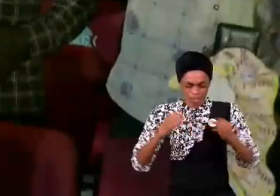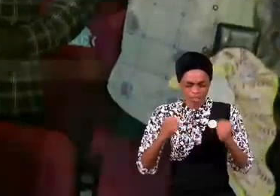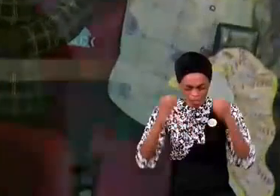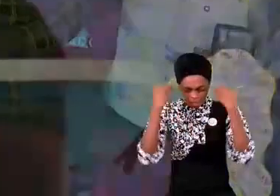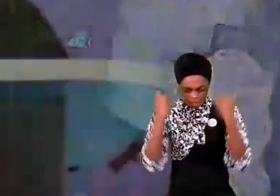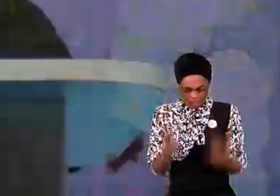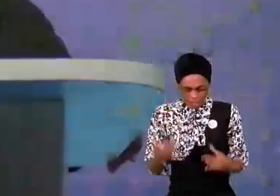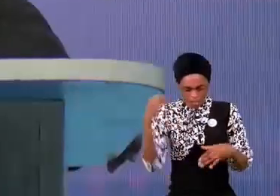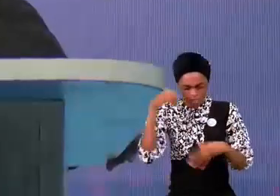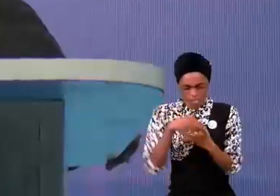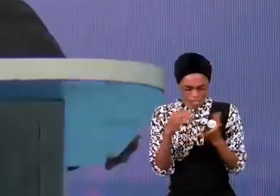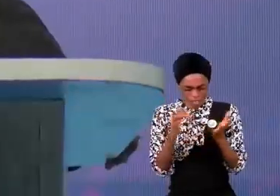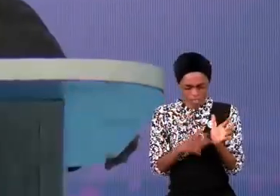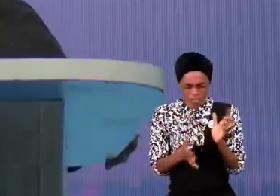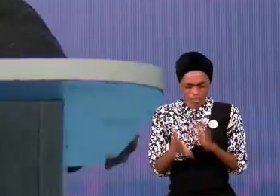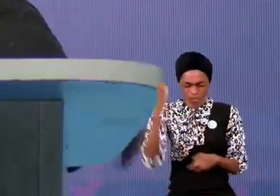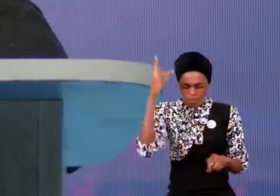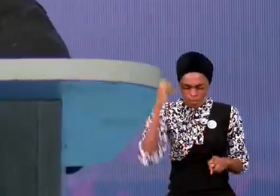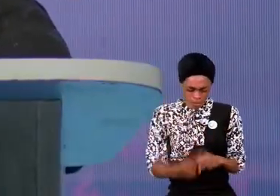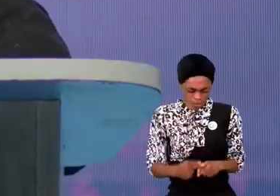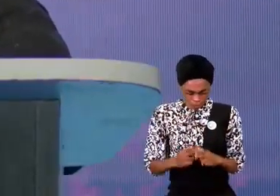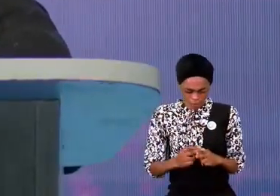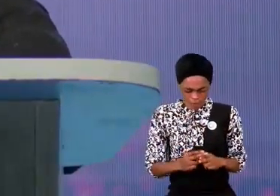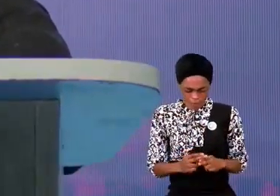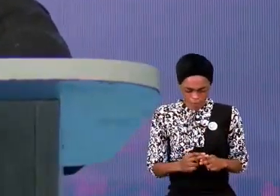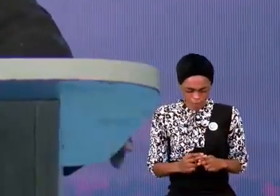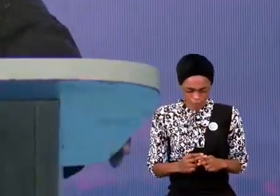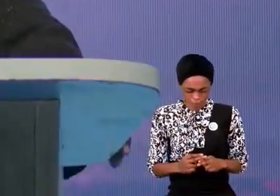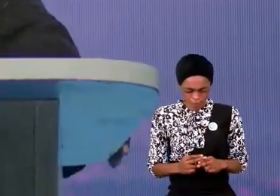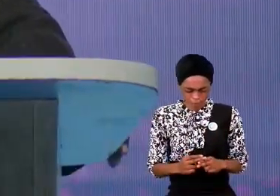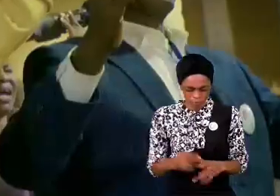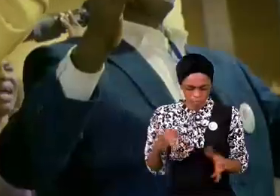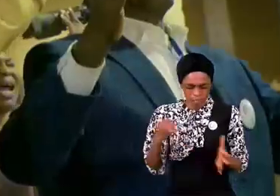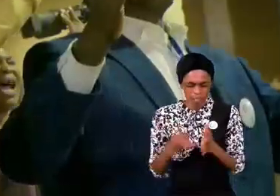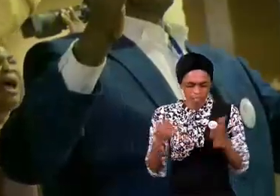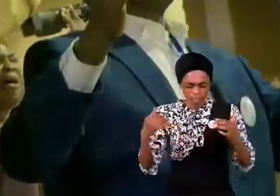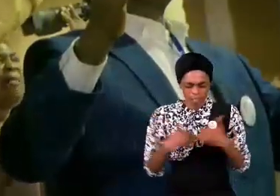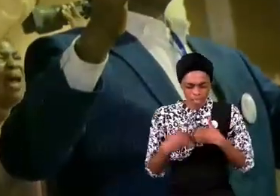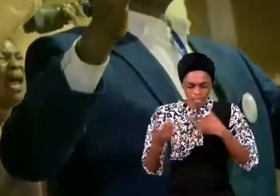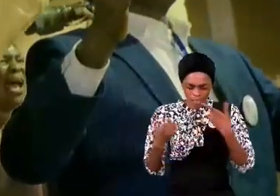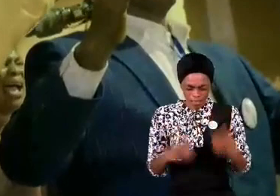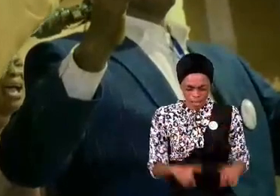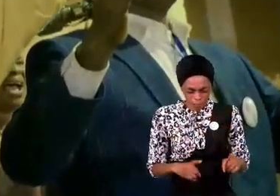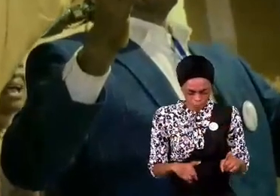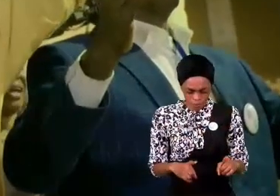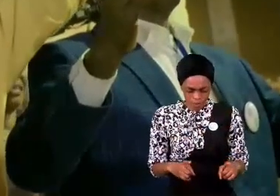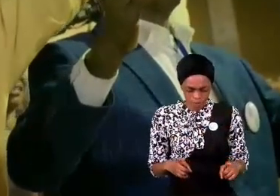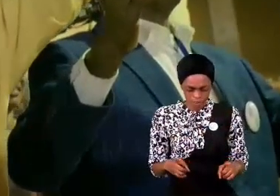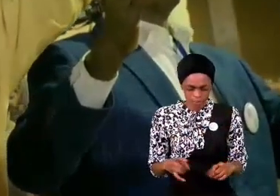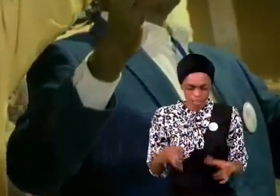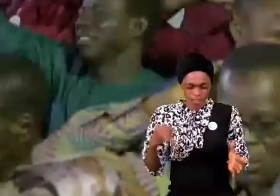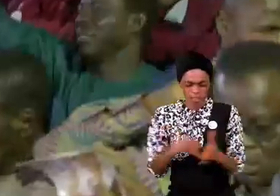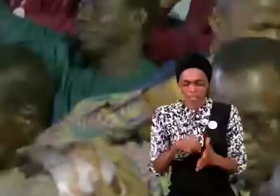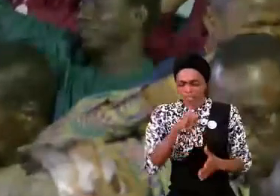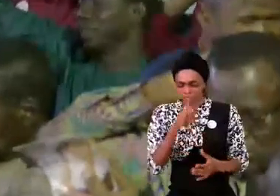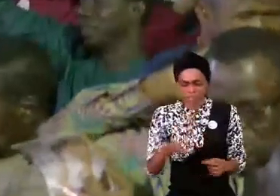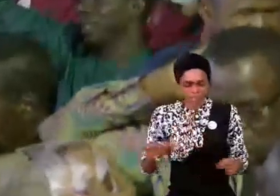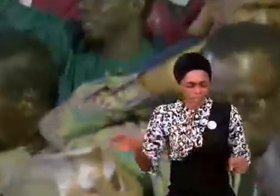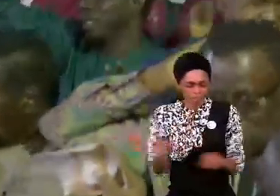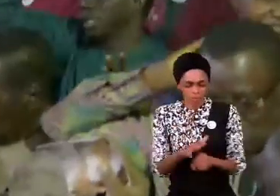It is done. It is done. Thank you, Lord, for